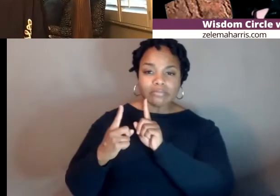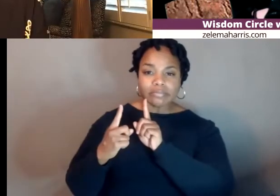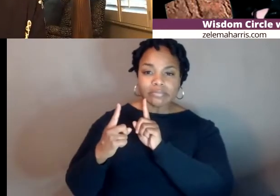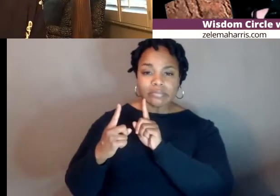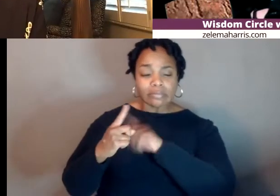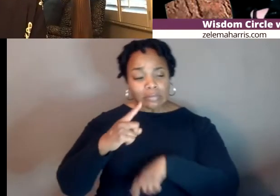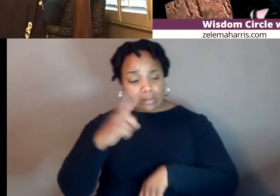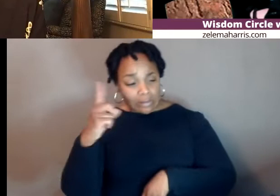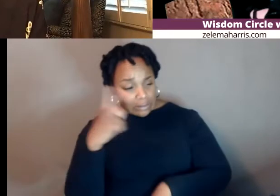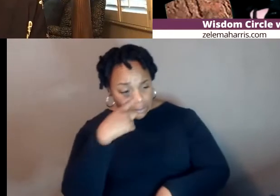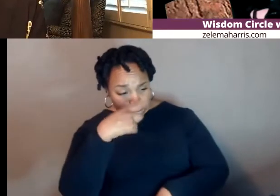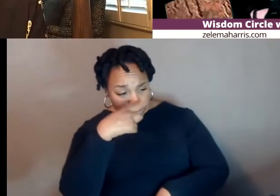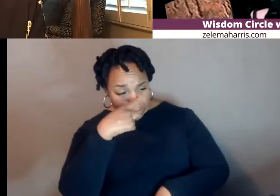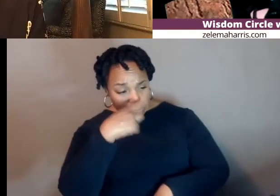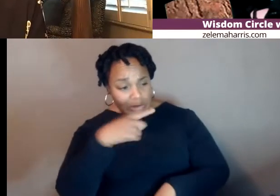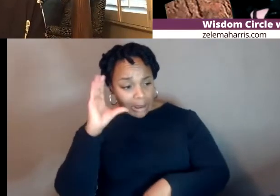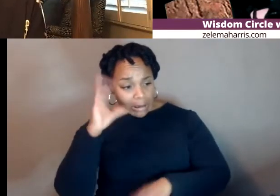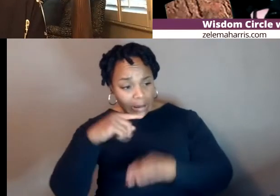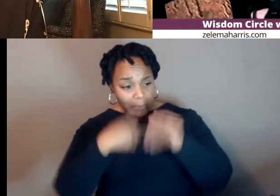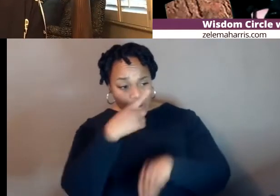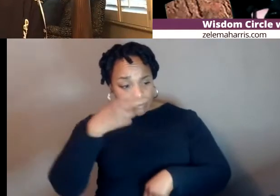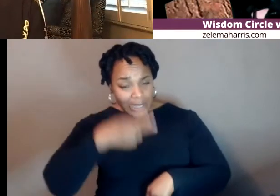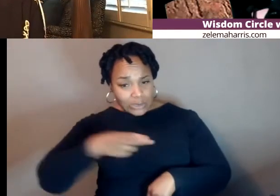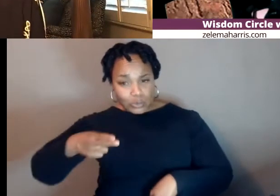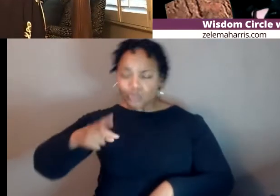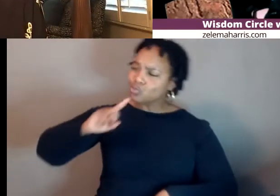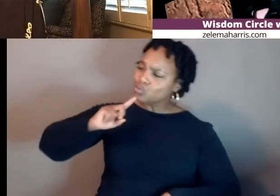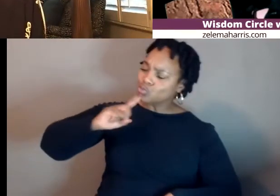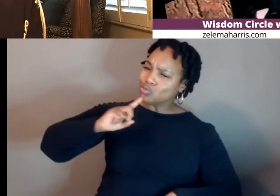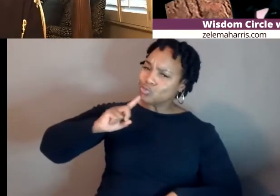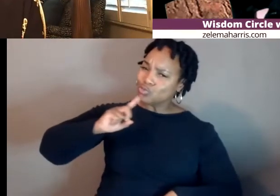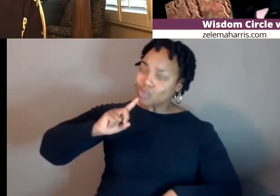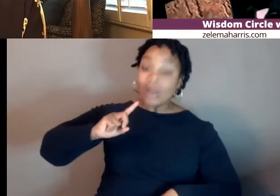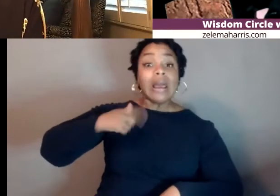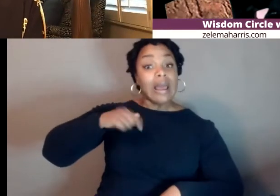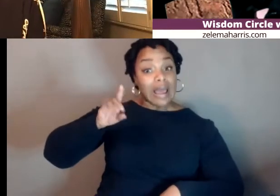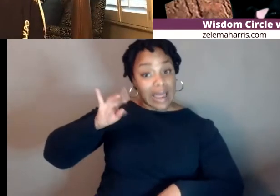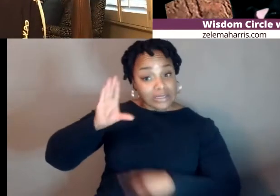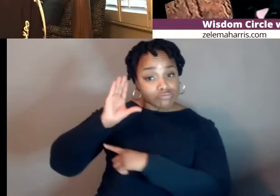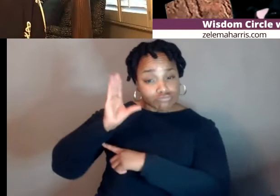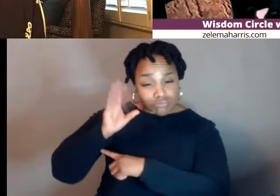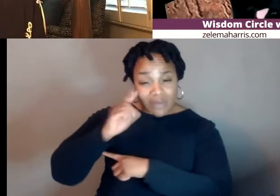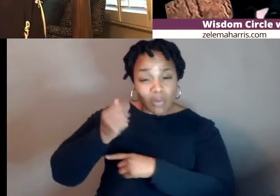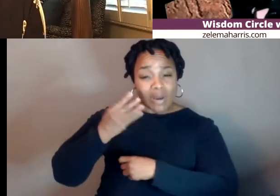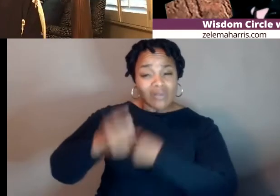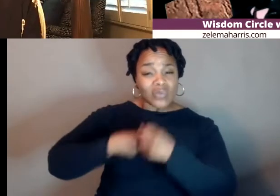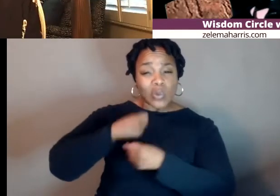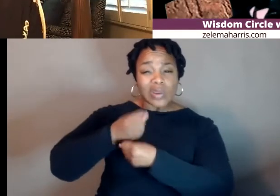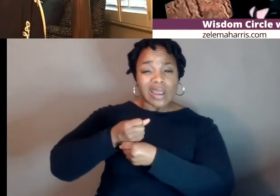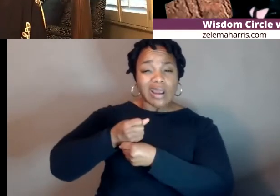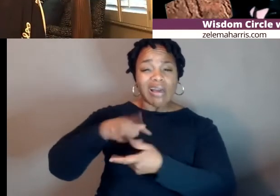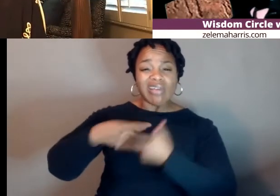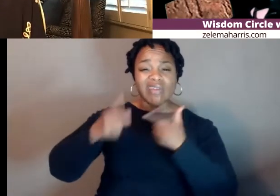history. And after a few years, I stopped. It was too